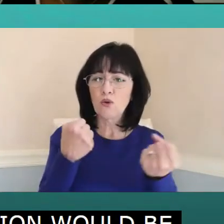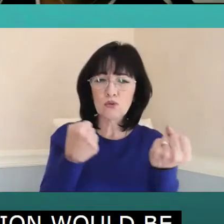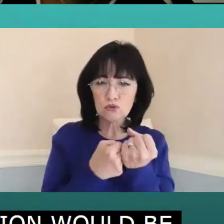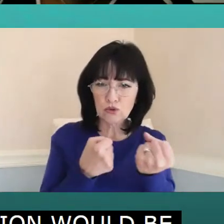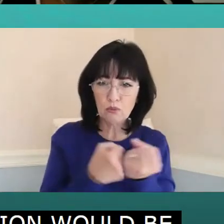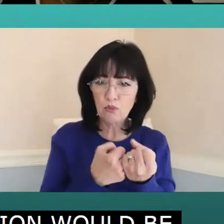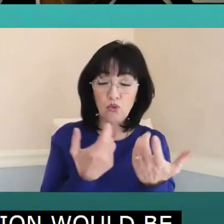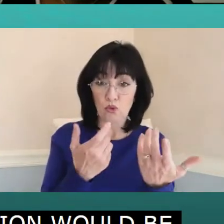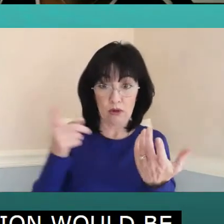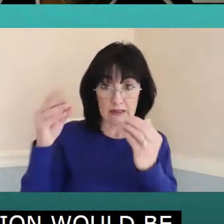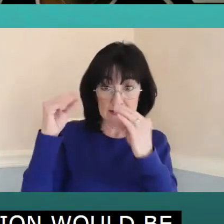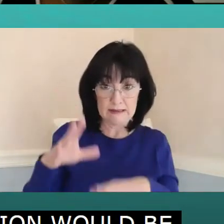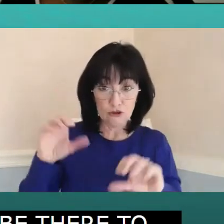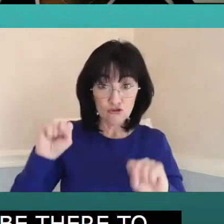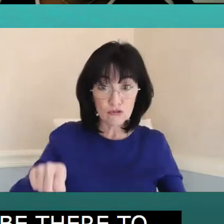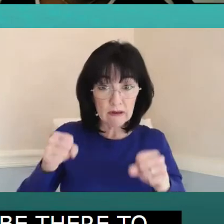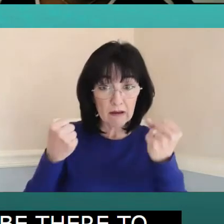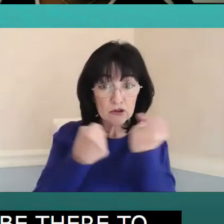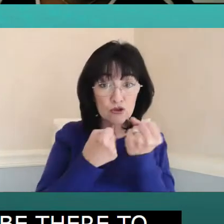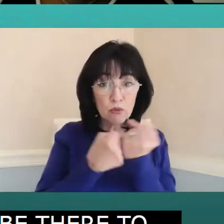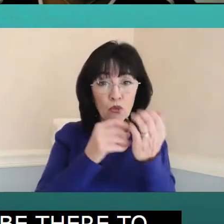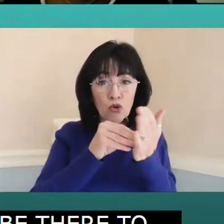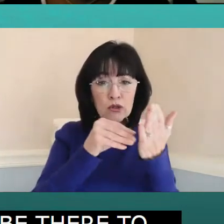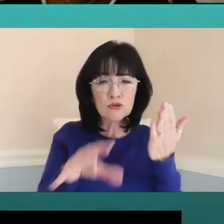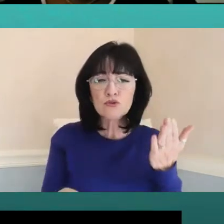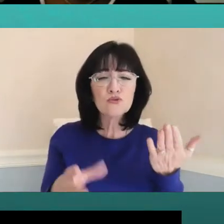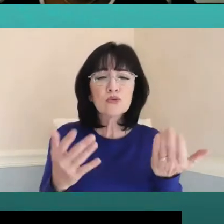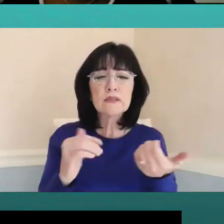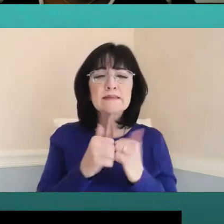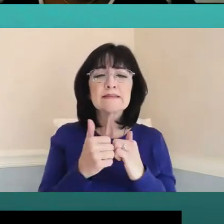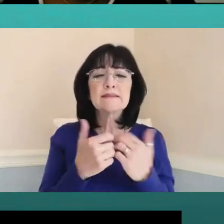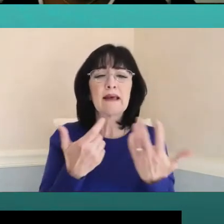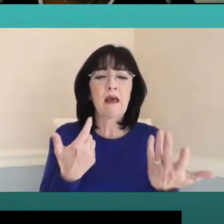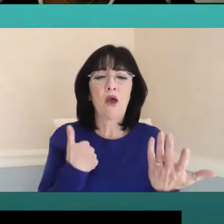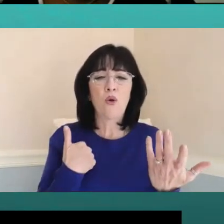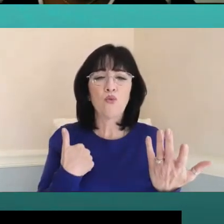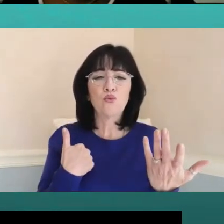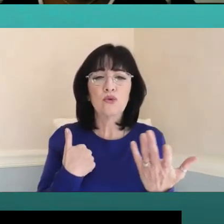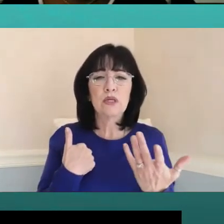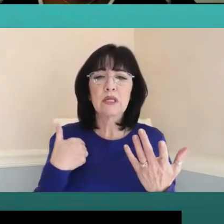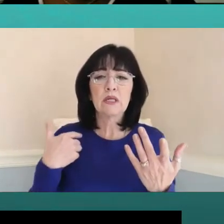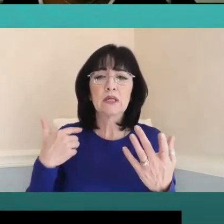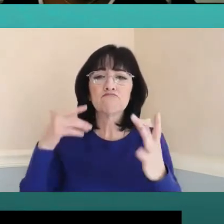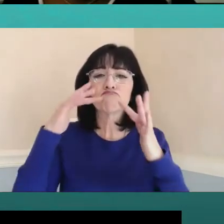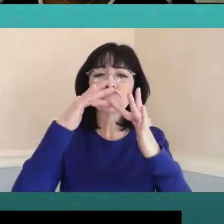well through this? Sure. And so the